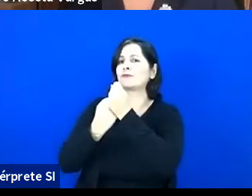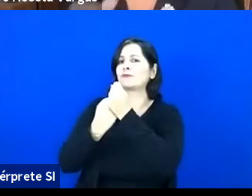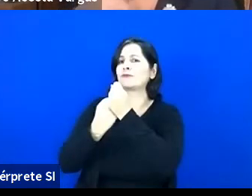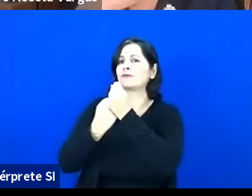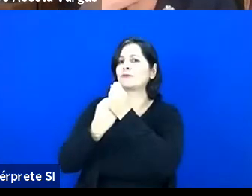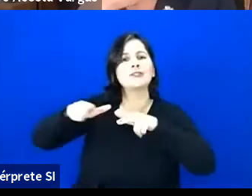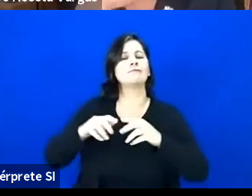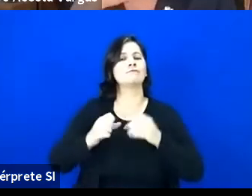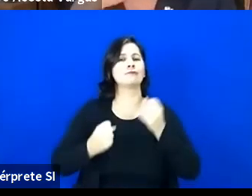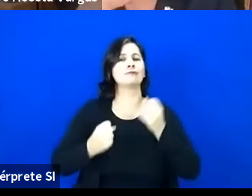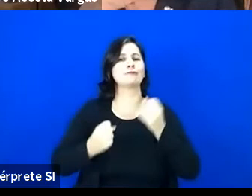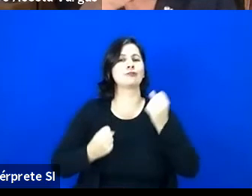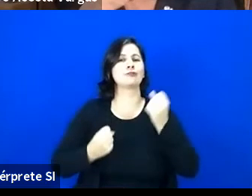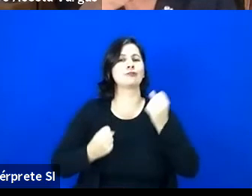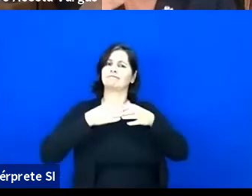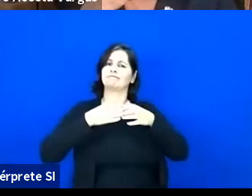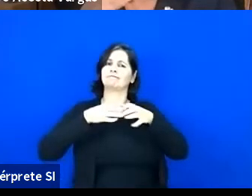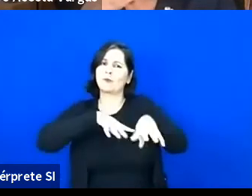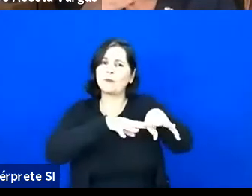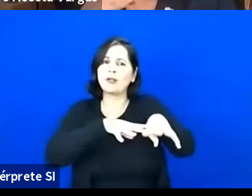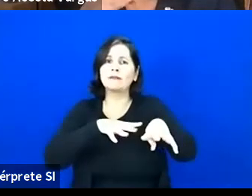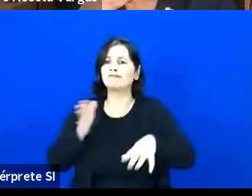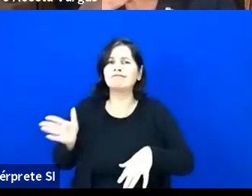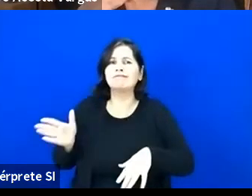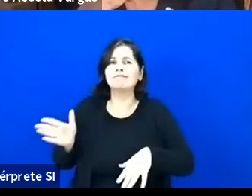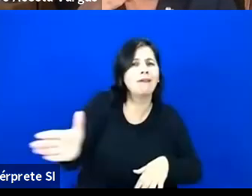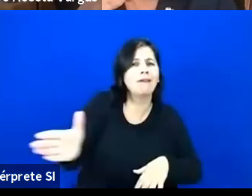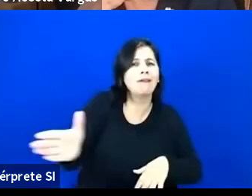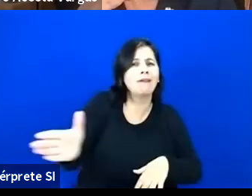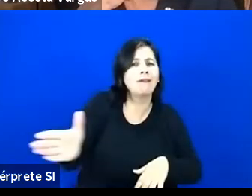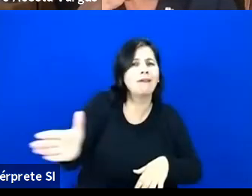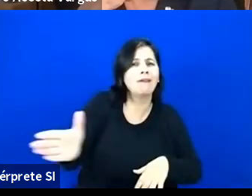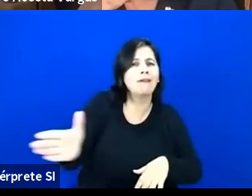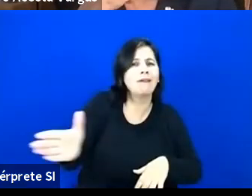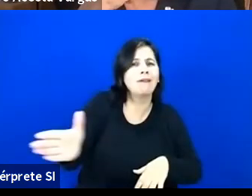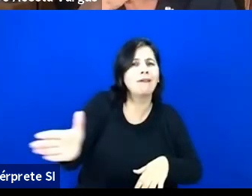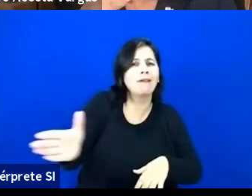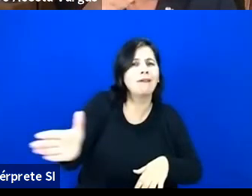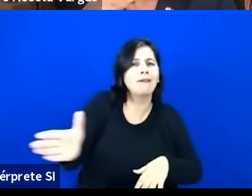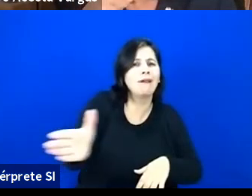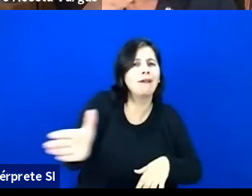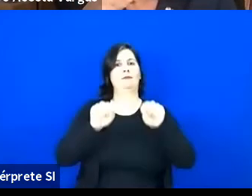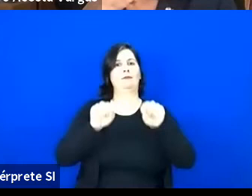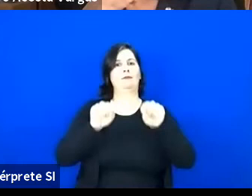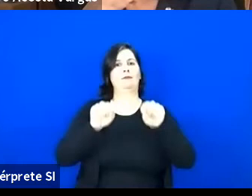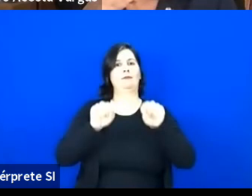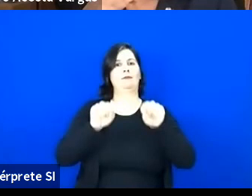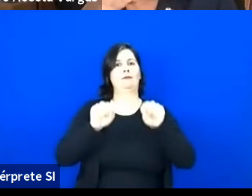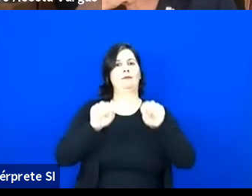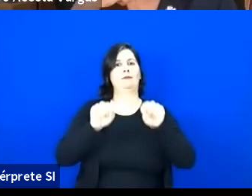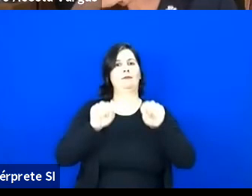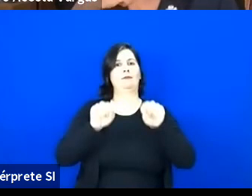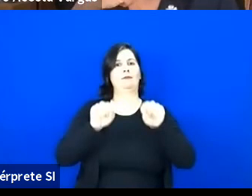to the underlying conditions to improve gender equality. Then, of course, there is